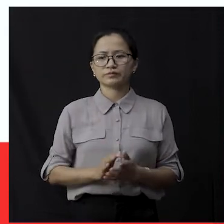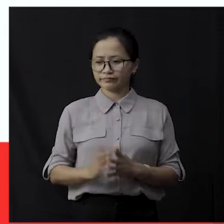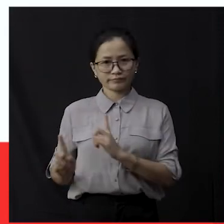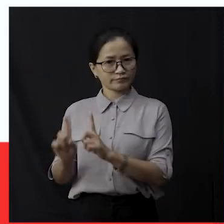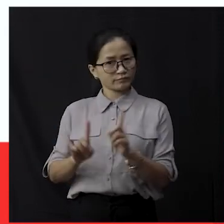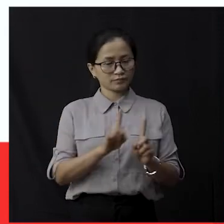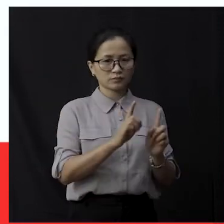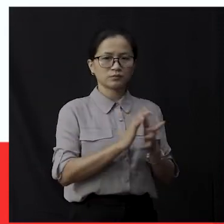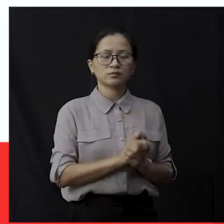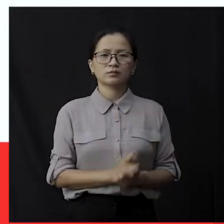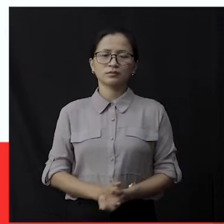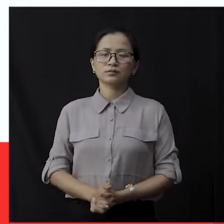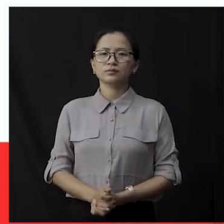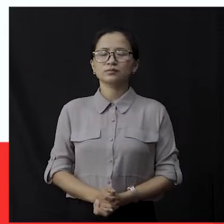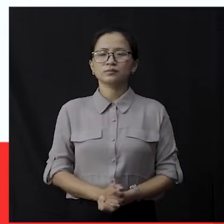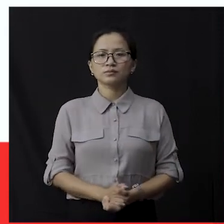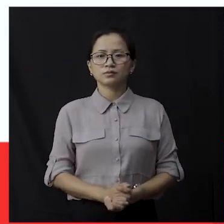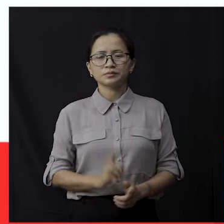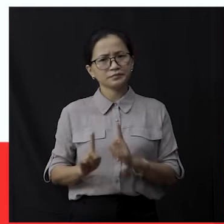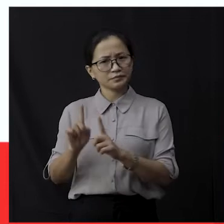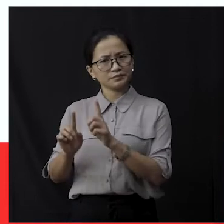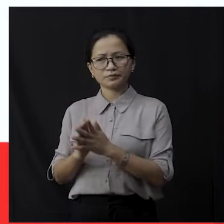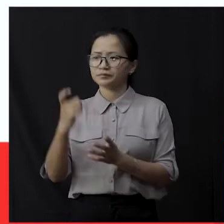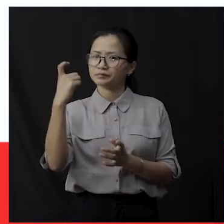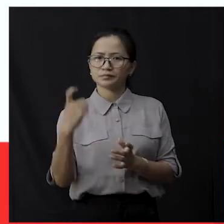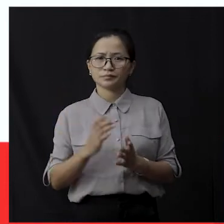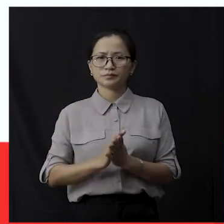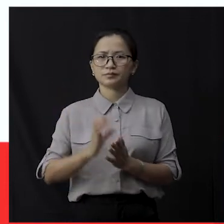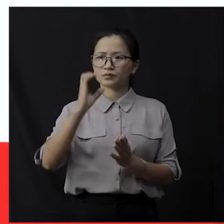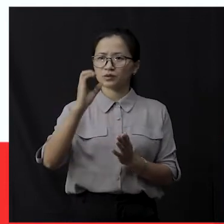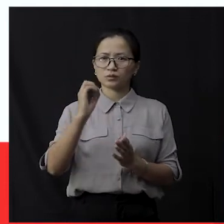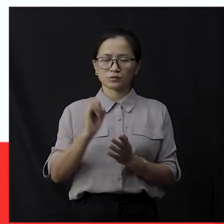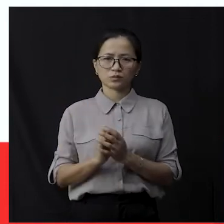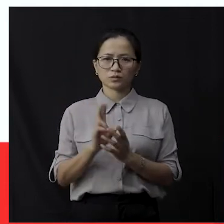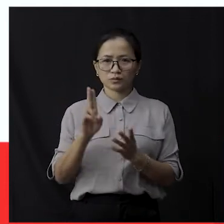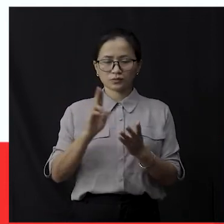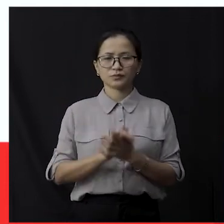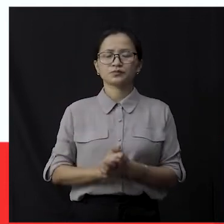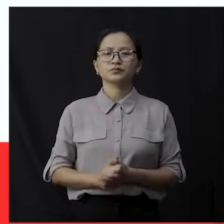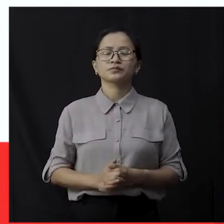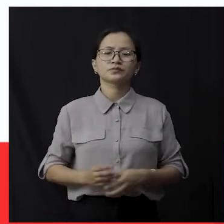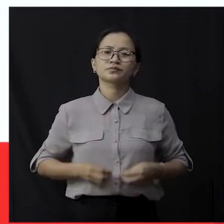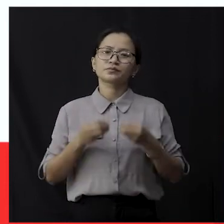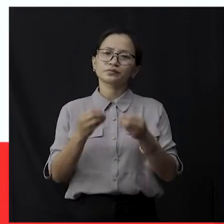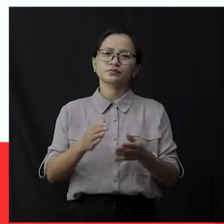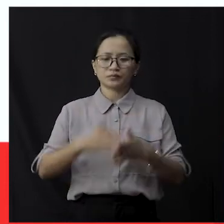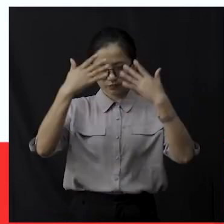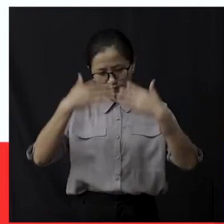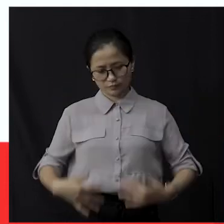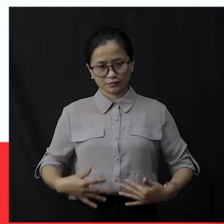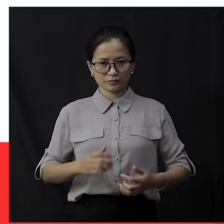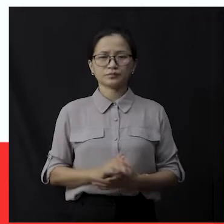plants. And the plants, they need carbon dioxide, which they get from